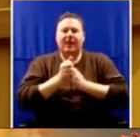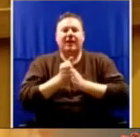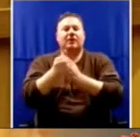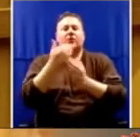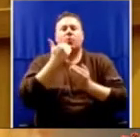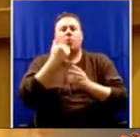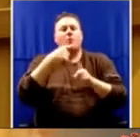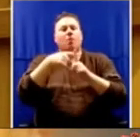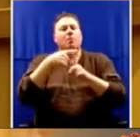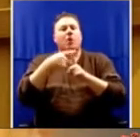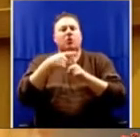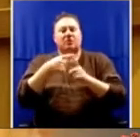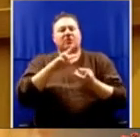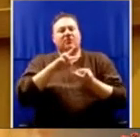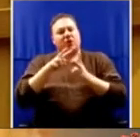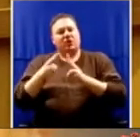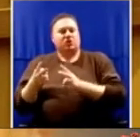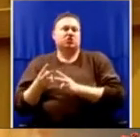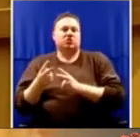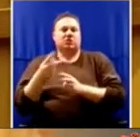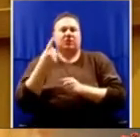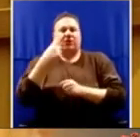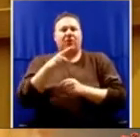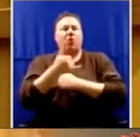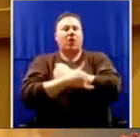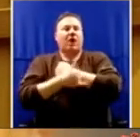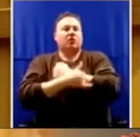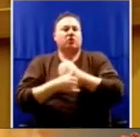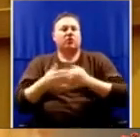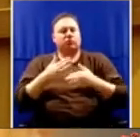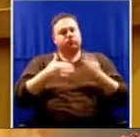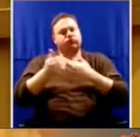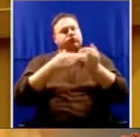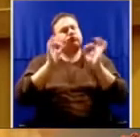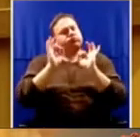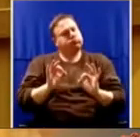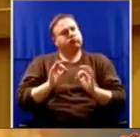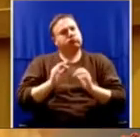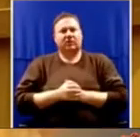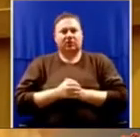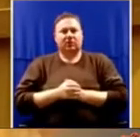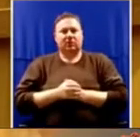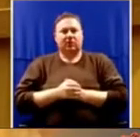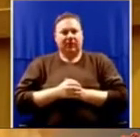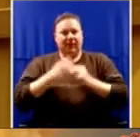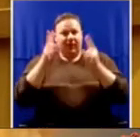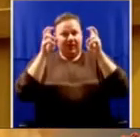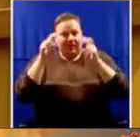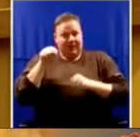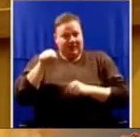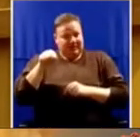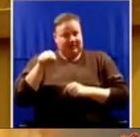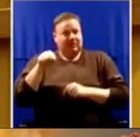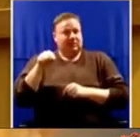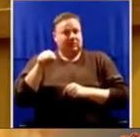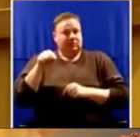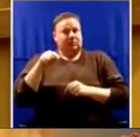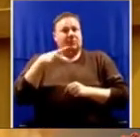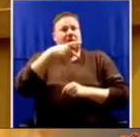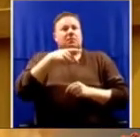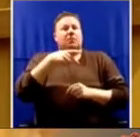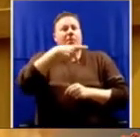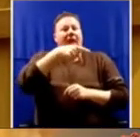to the economic prospects of their countries. The Building a Better Africa theme was expected to be further explored at the Pan-African Parliament this